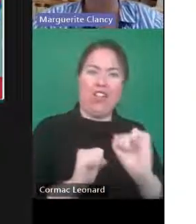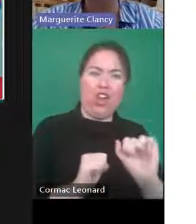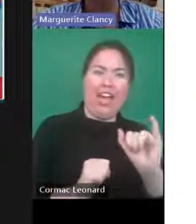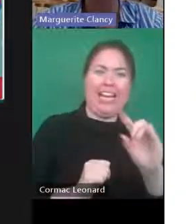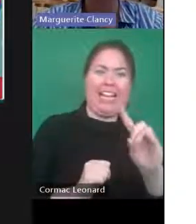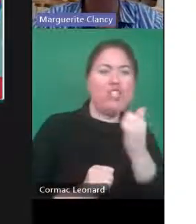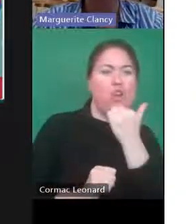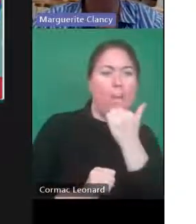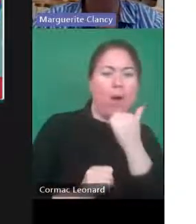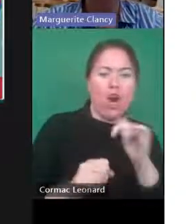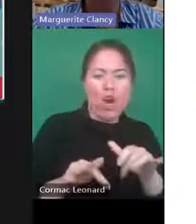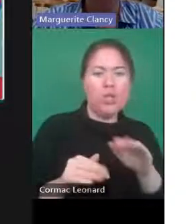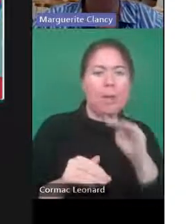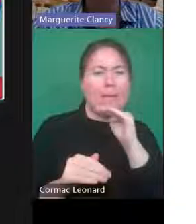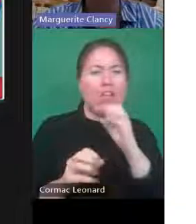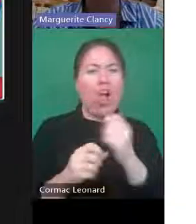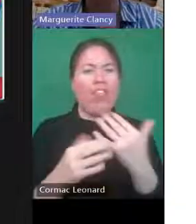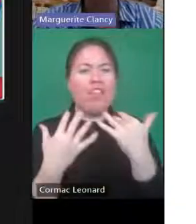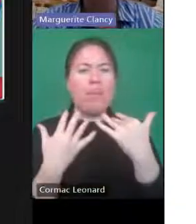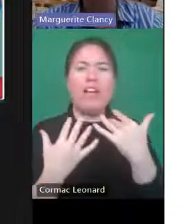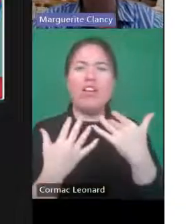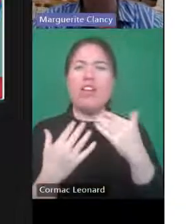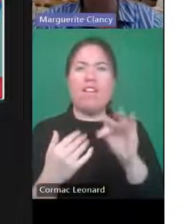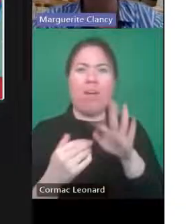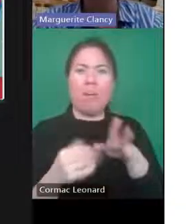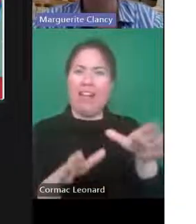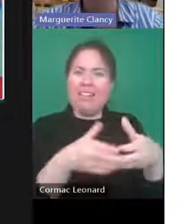the standardization of the information and the